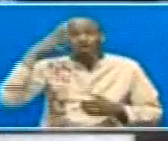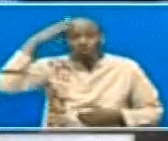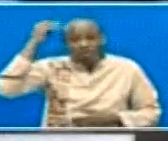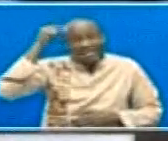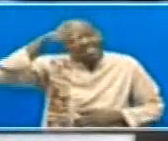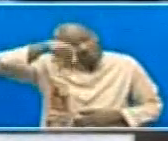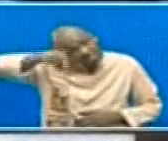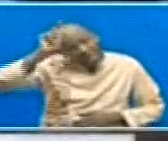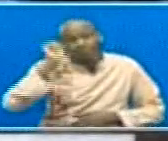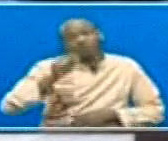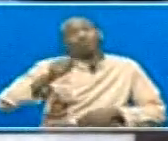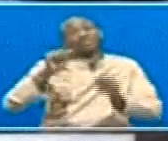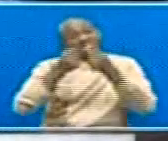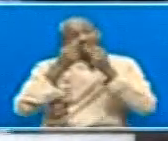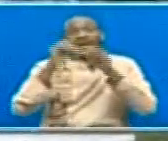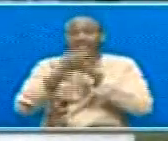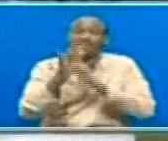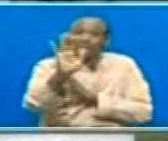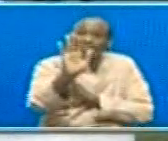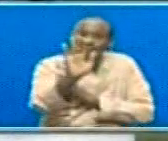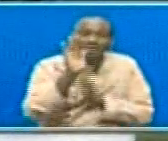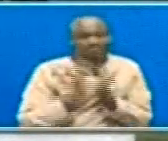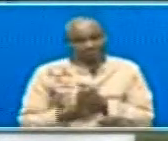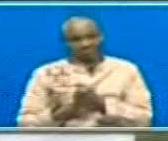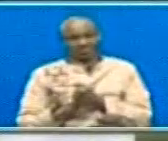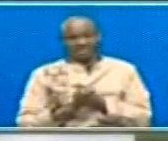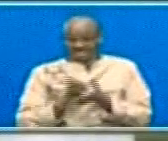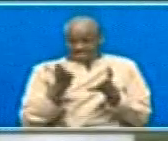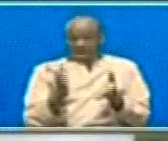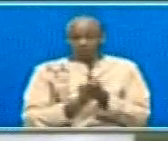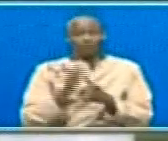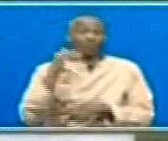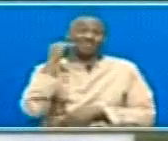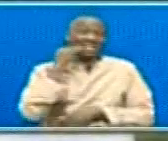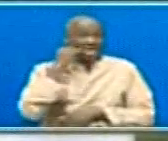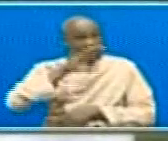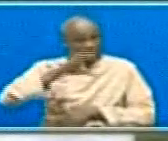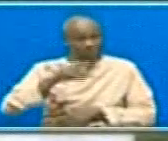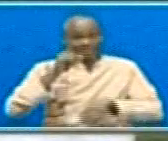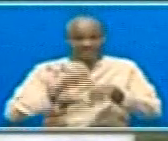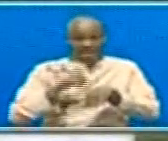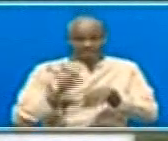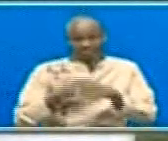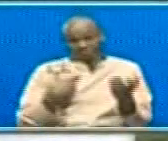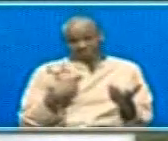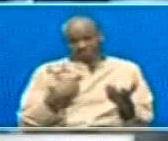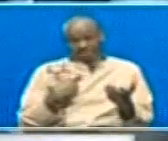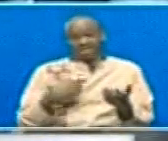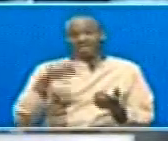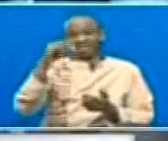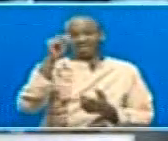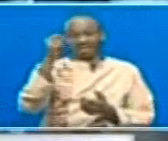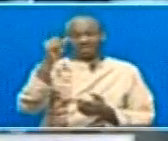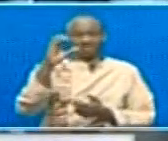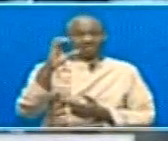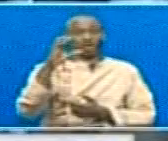yao ndio watanusuru inchi yao ya Somalia. And speaking from Yala in Siaya County during the burial of former game member of parliament Grace Ogot, the